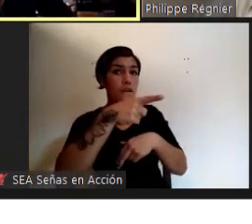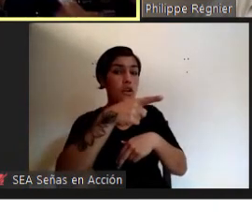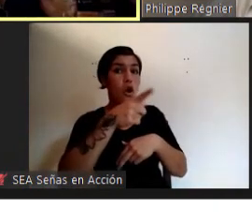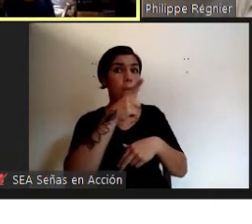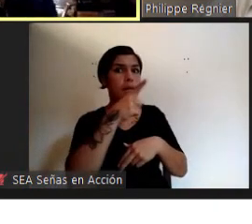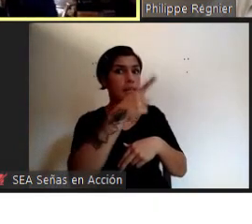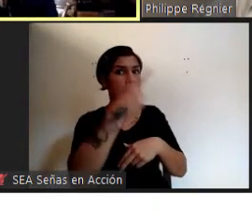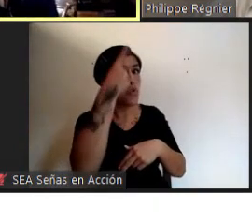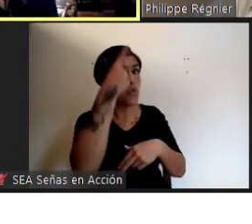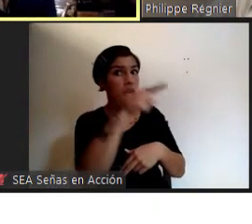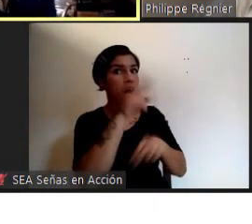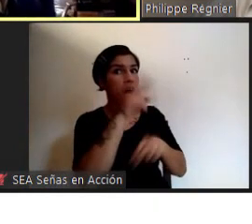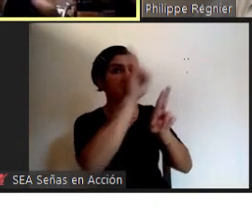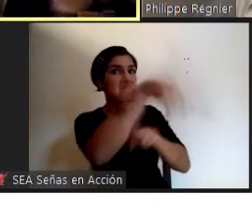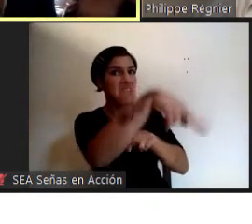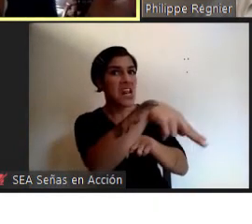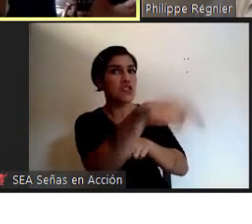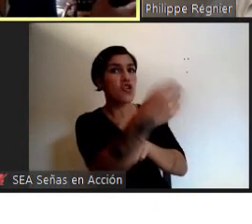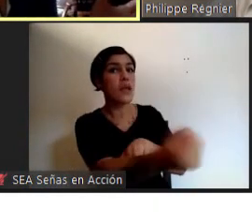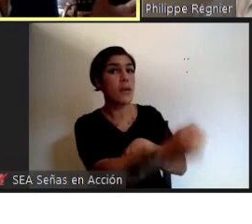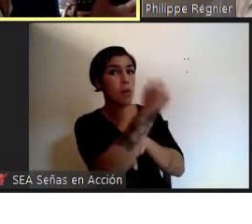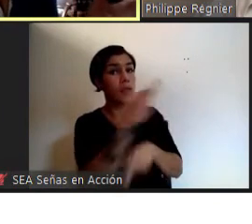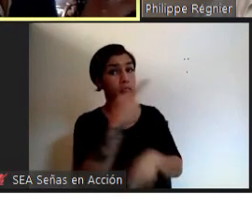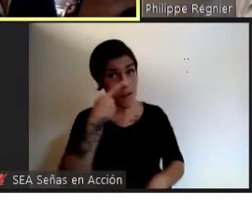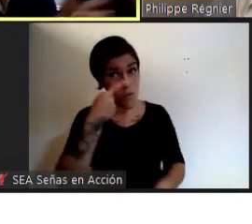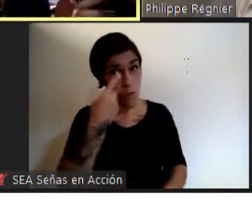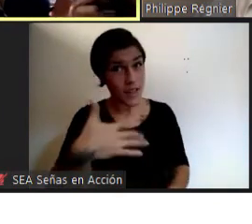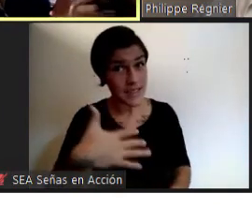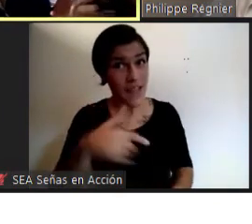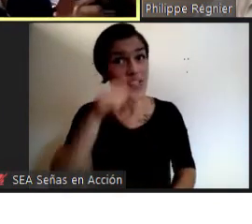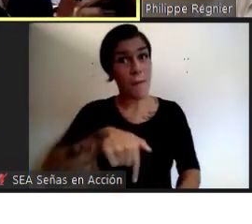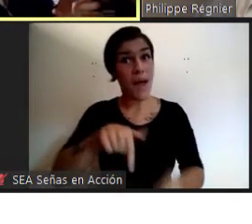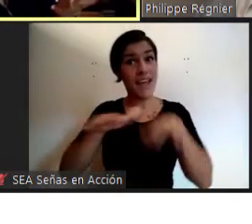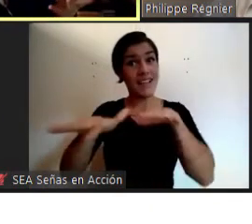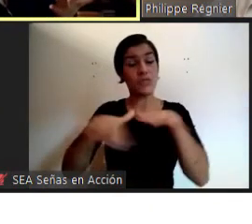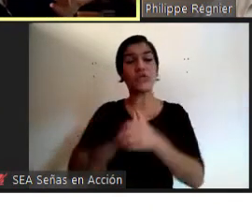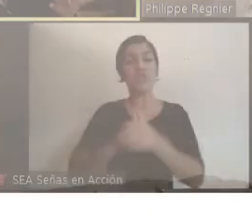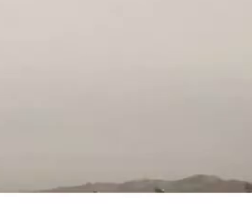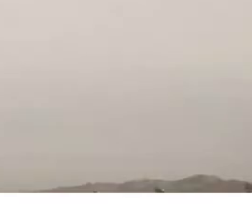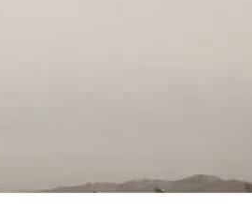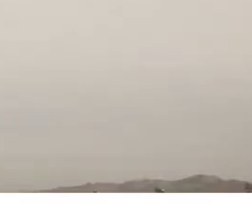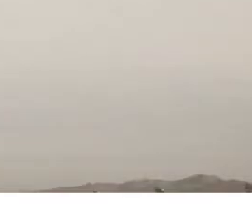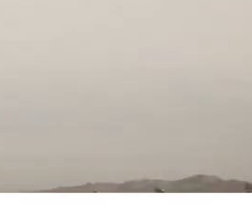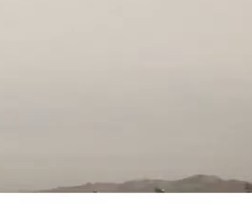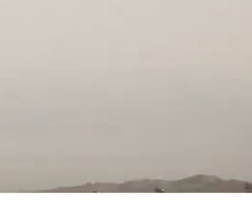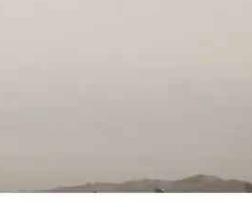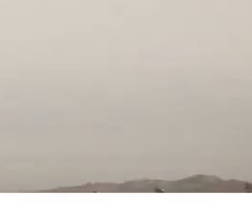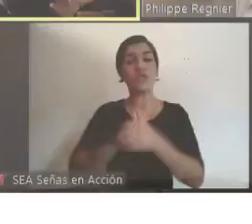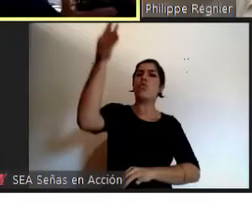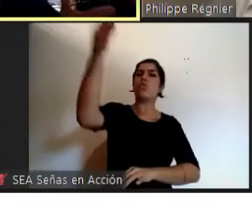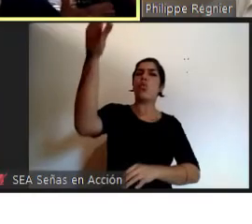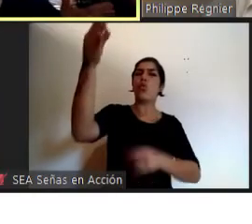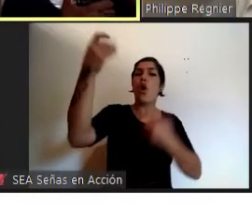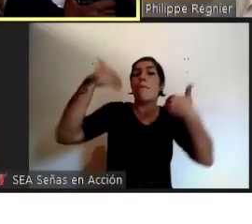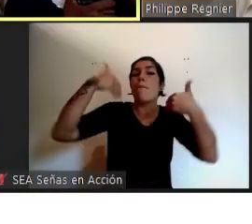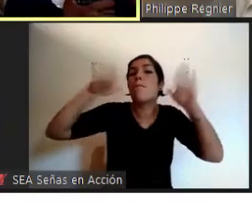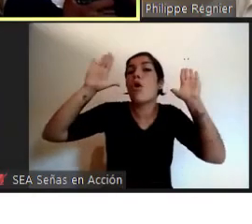have to apply it as days go by. I was thinking futures, possible futures.